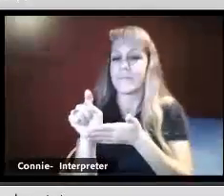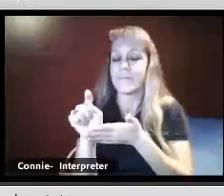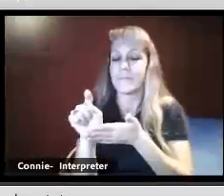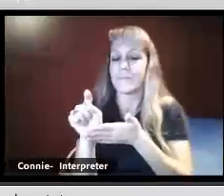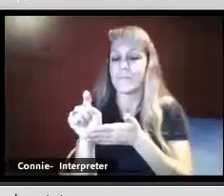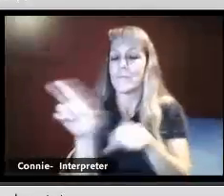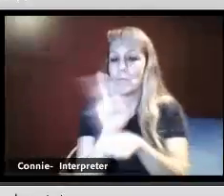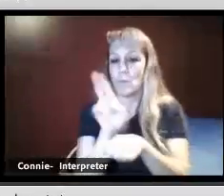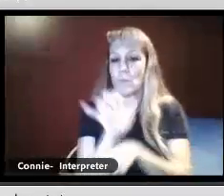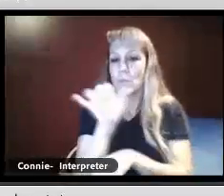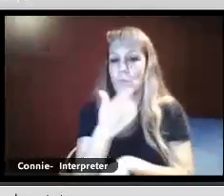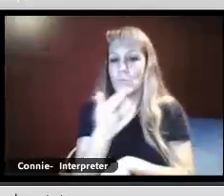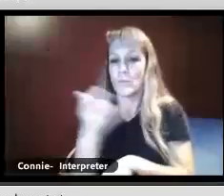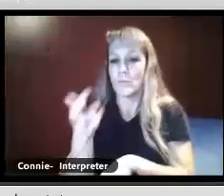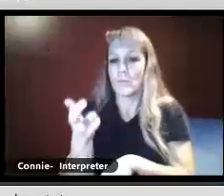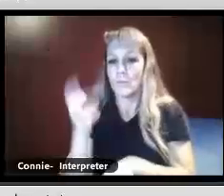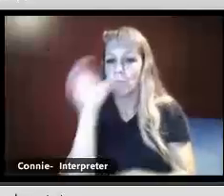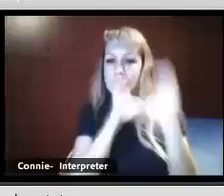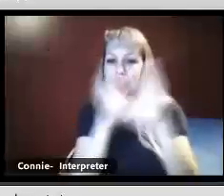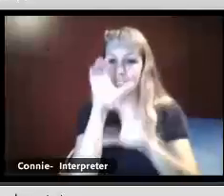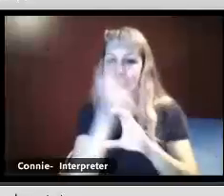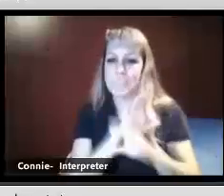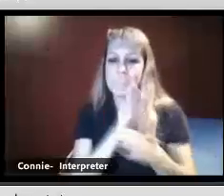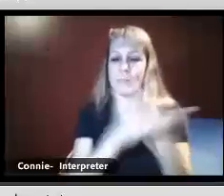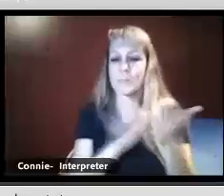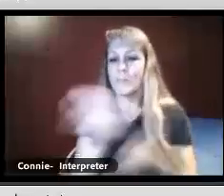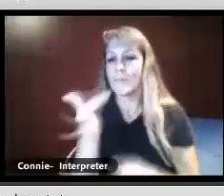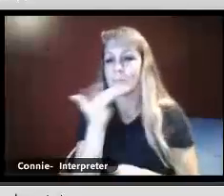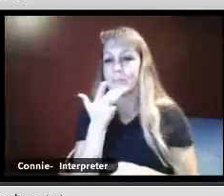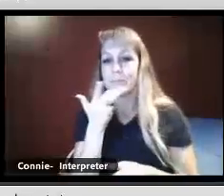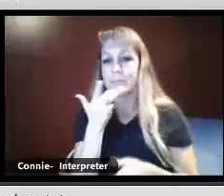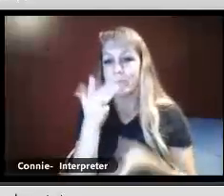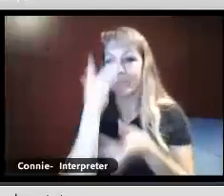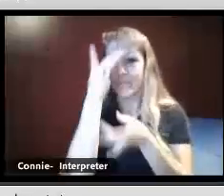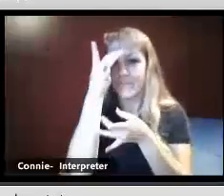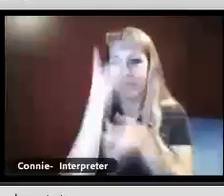use those resources to look up some of your favorite, most interesting